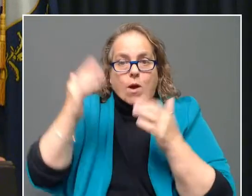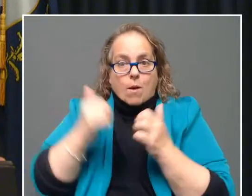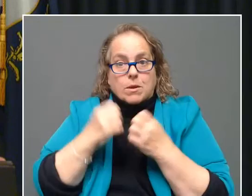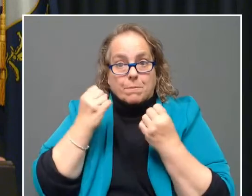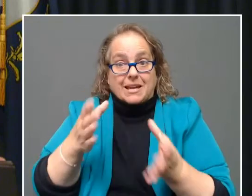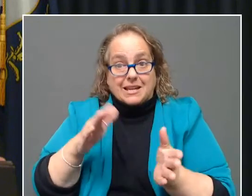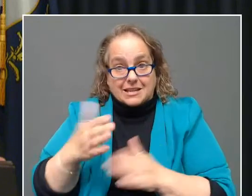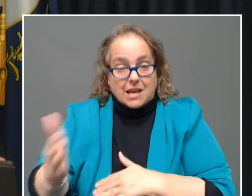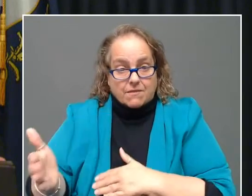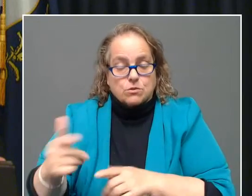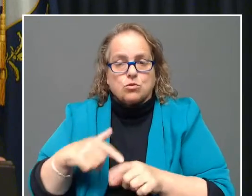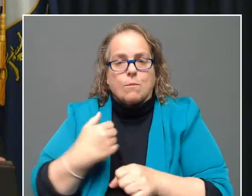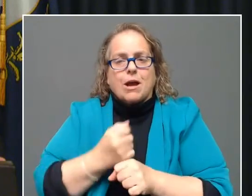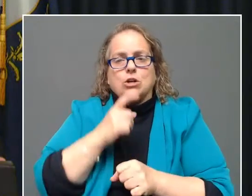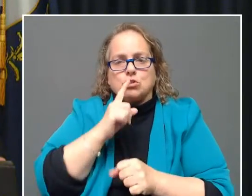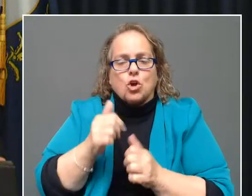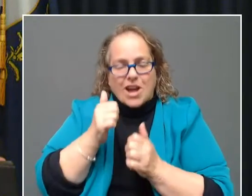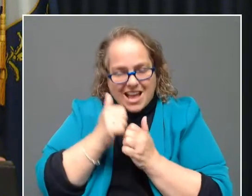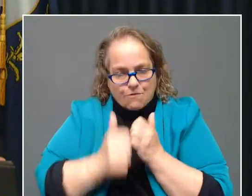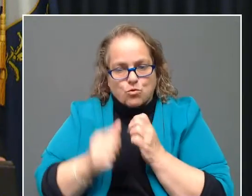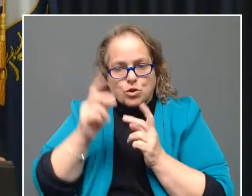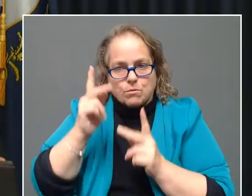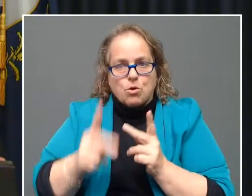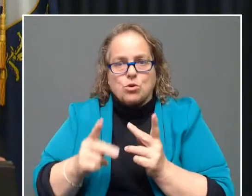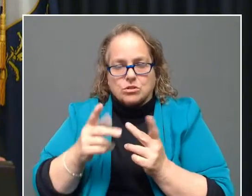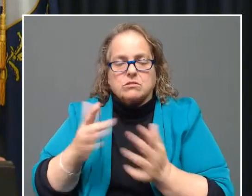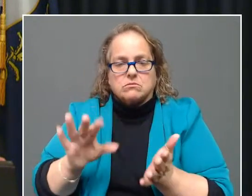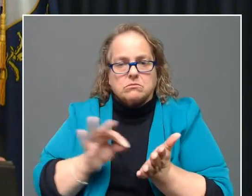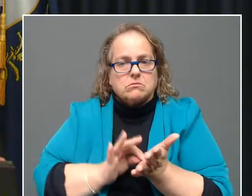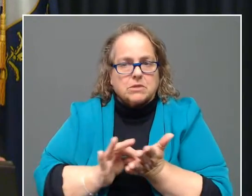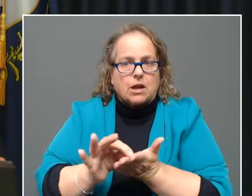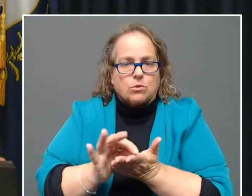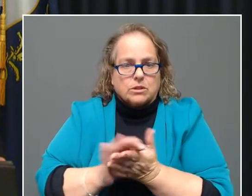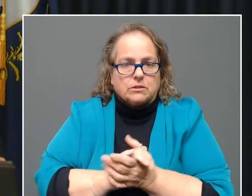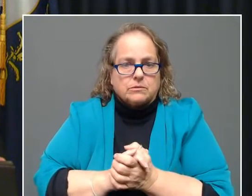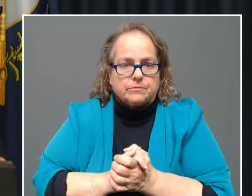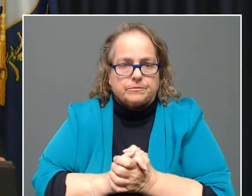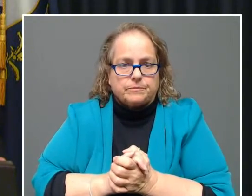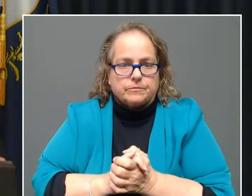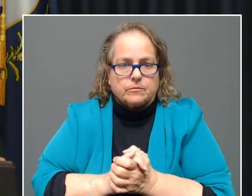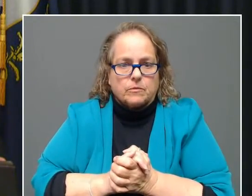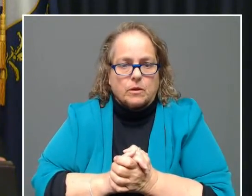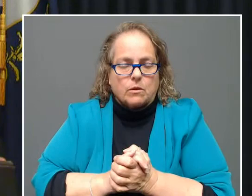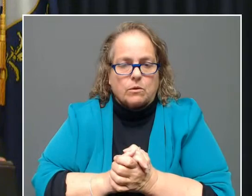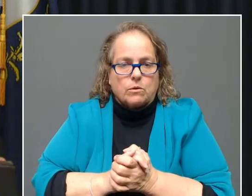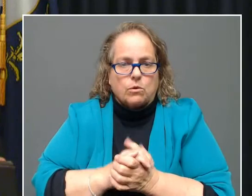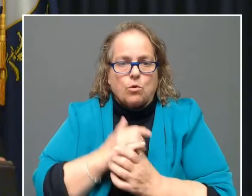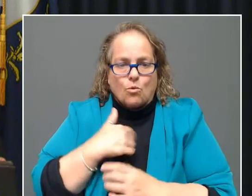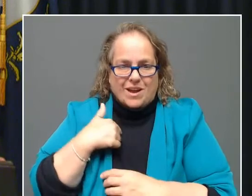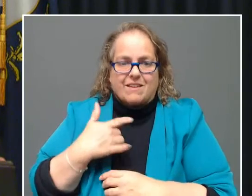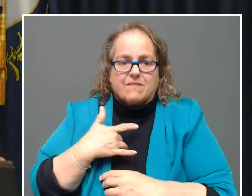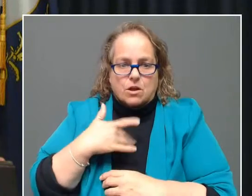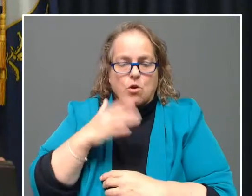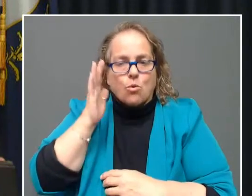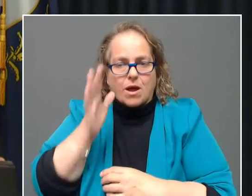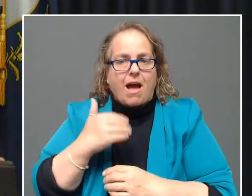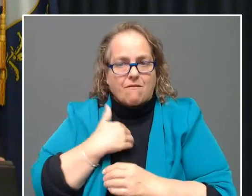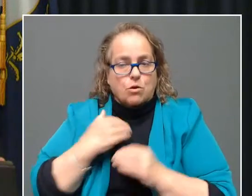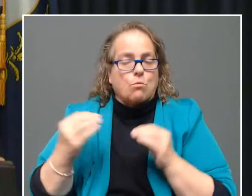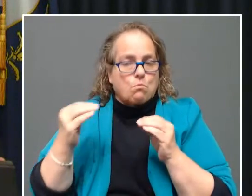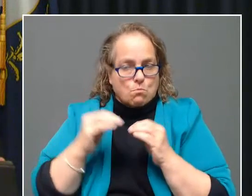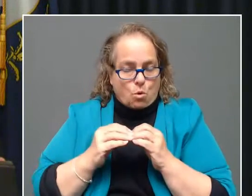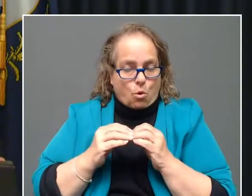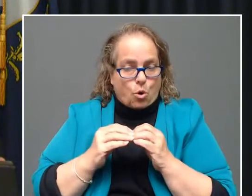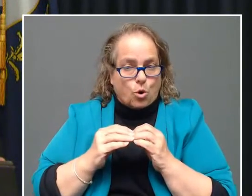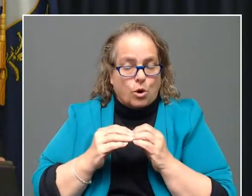every single person is accounted for. So we believe that there will be more